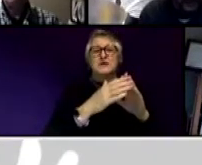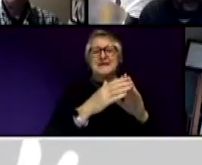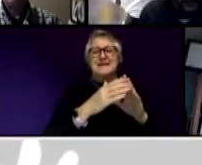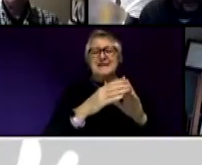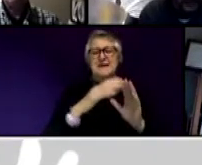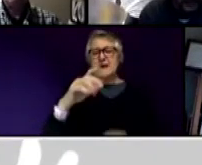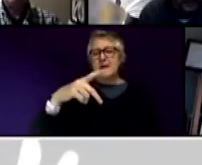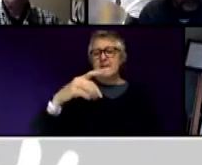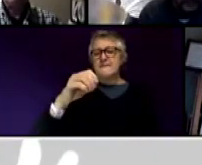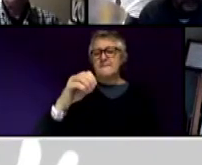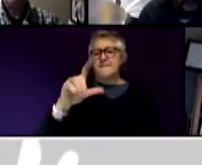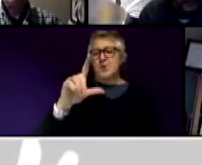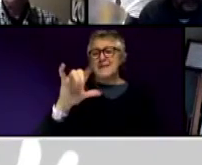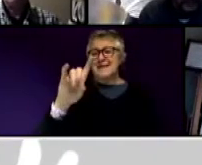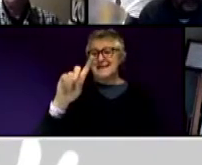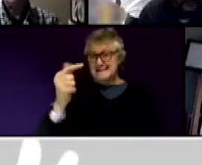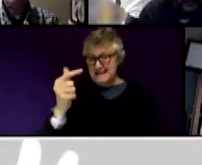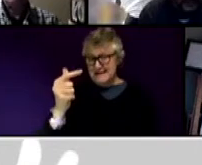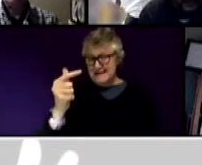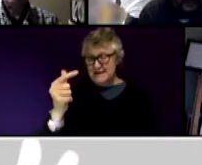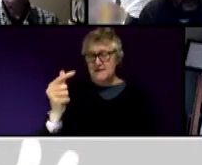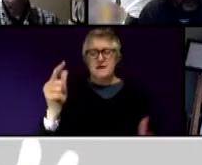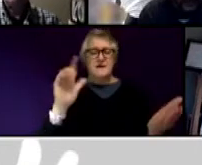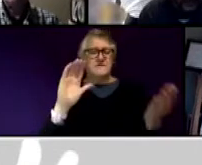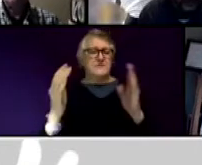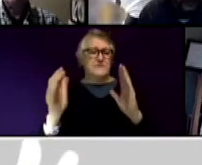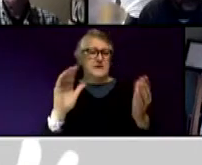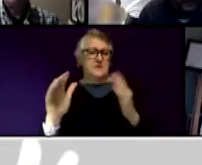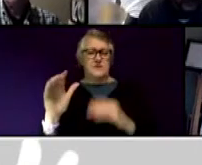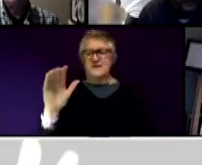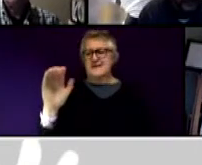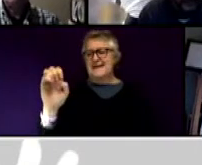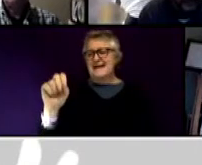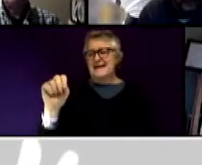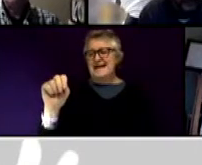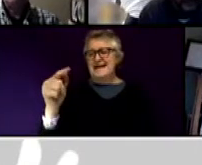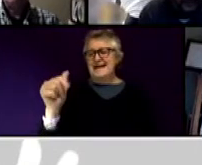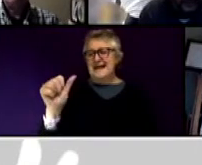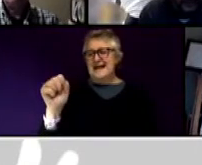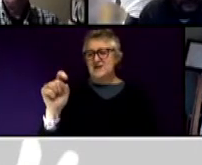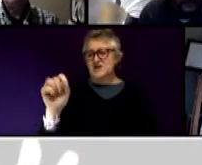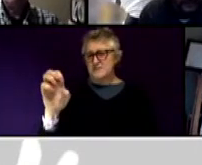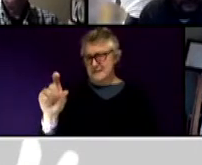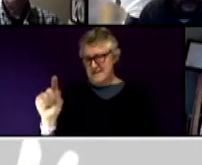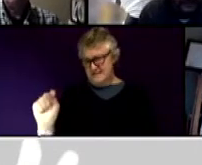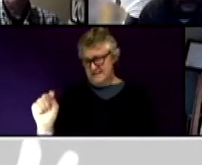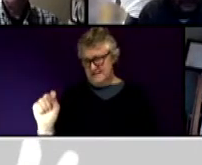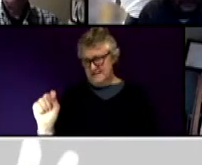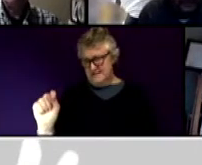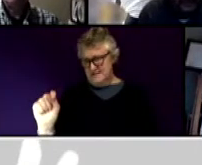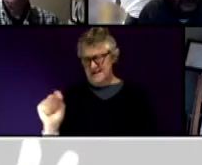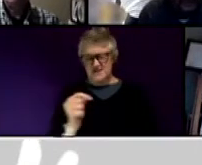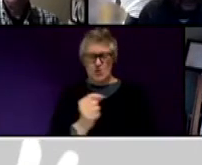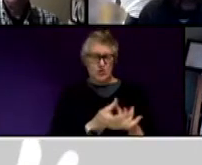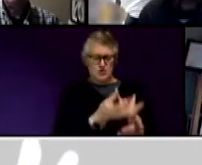we're dropping the engaged and putting community policing other than in PCCEP's name. But I'd like to make a